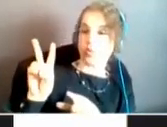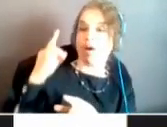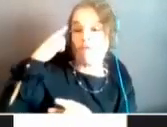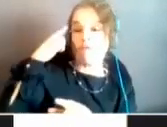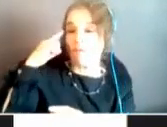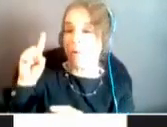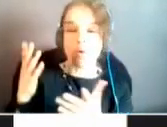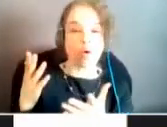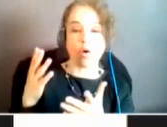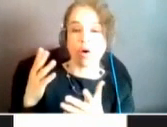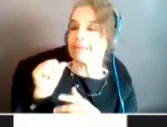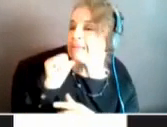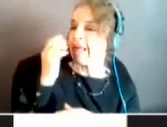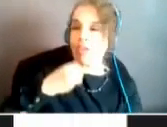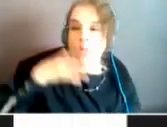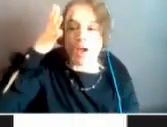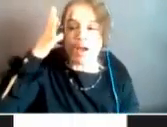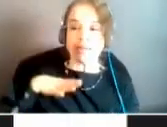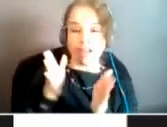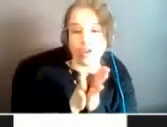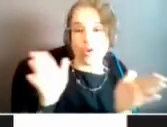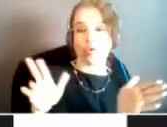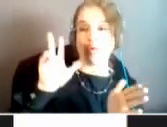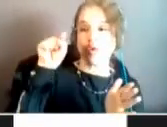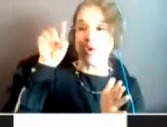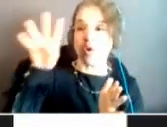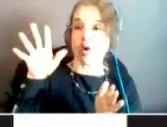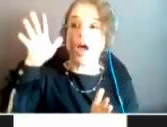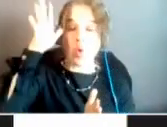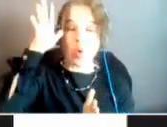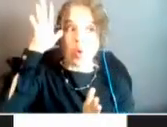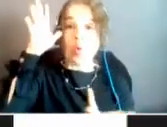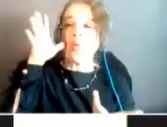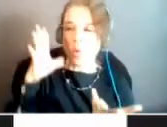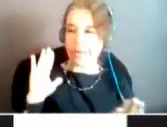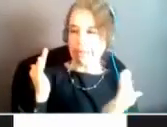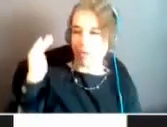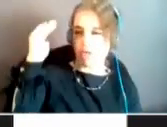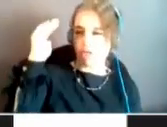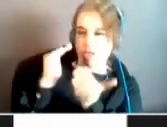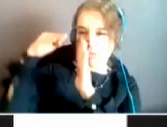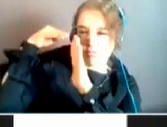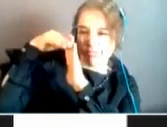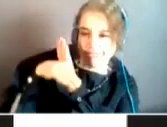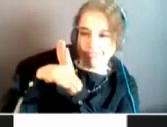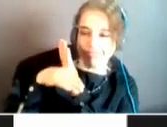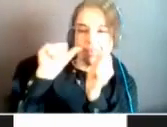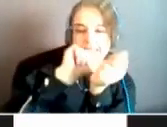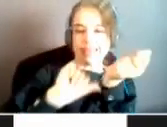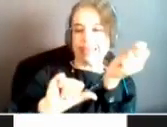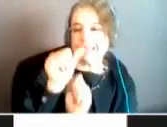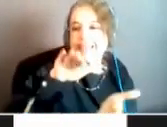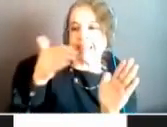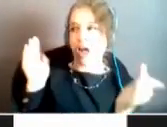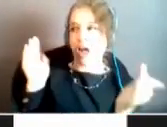For non-white females in general, it was 3.4. Women tend to have a lower rate of death by suicide